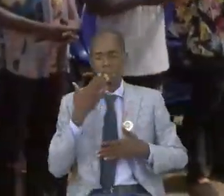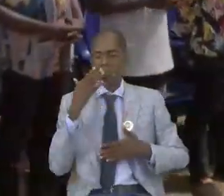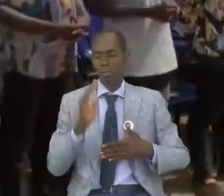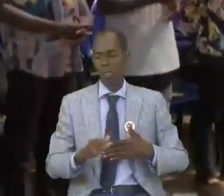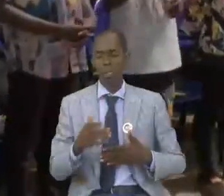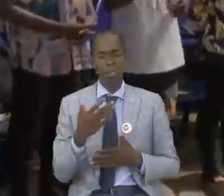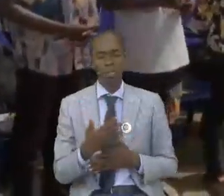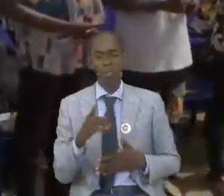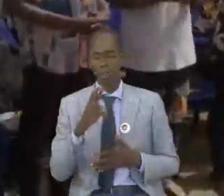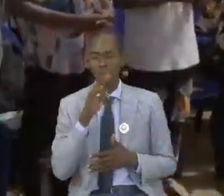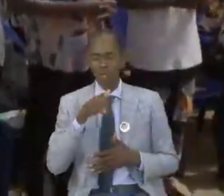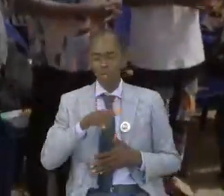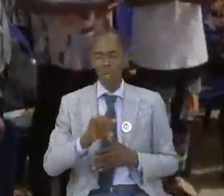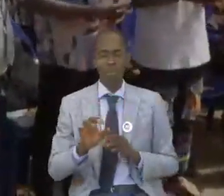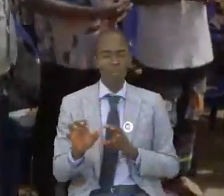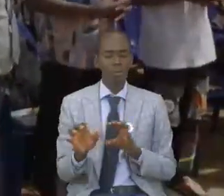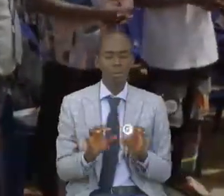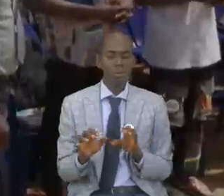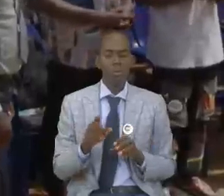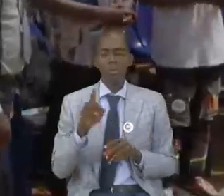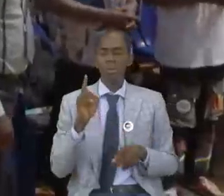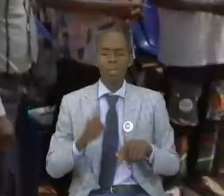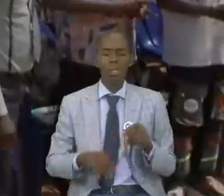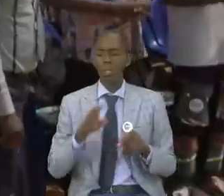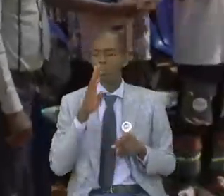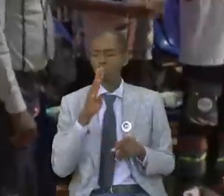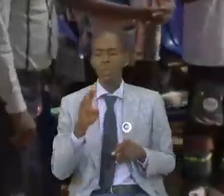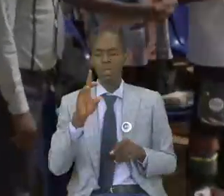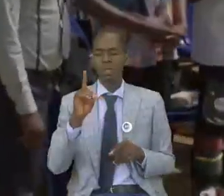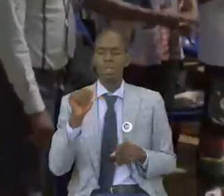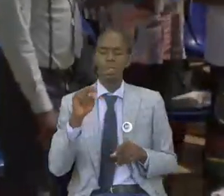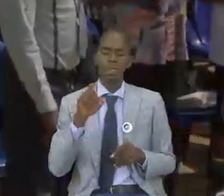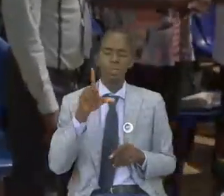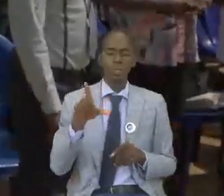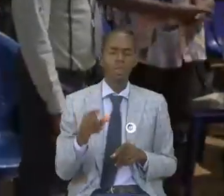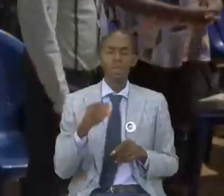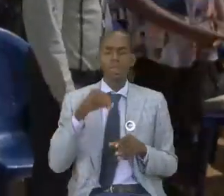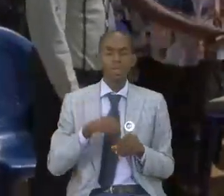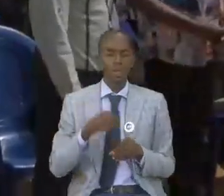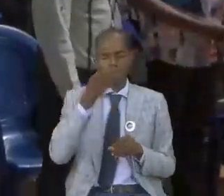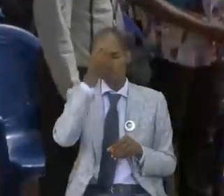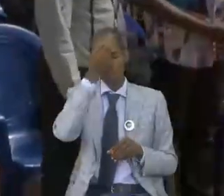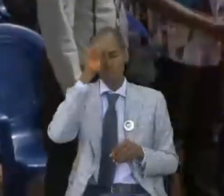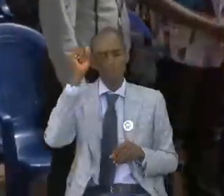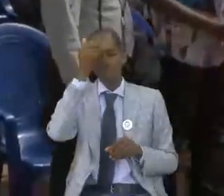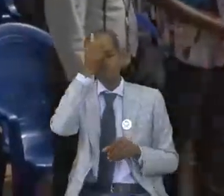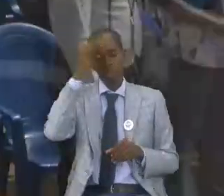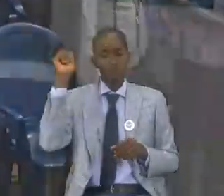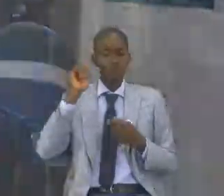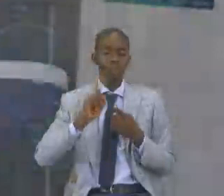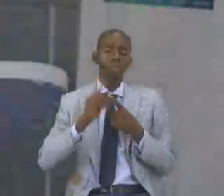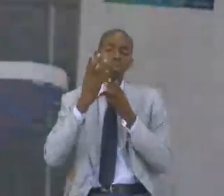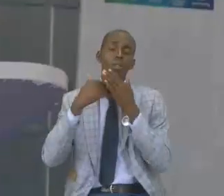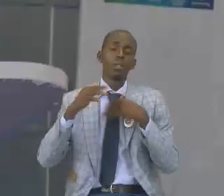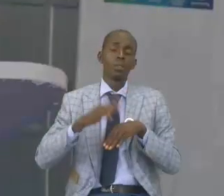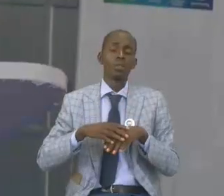the qualities that we saw in Daniel. Heaven will drop into your life today. When you are connected with heaven, can you raise up